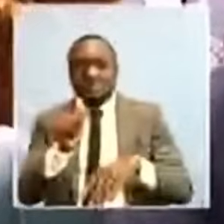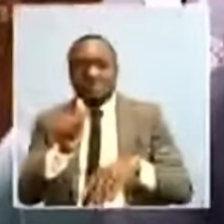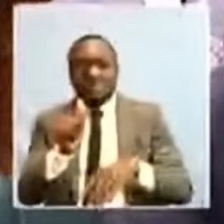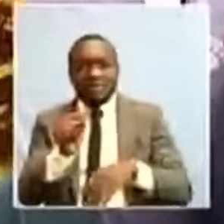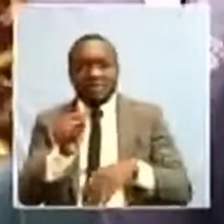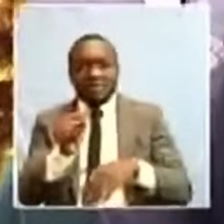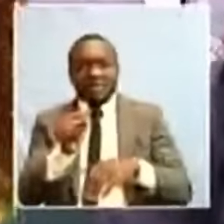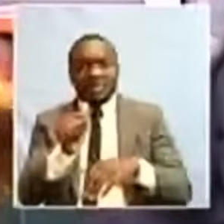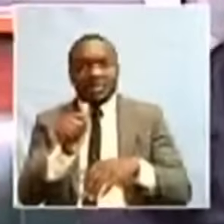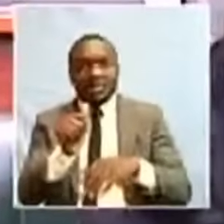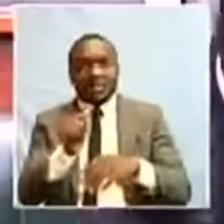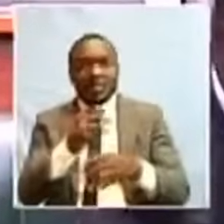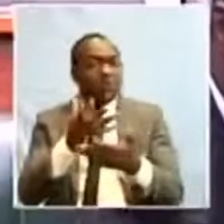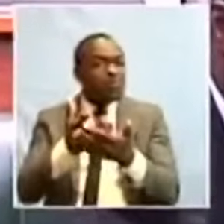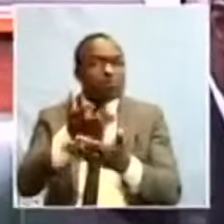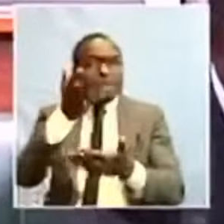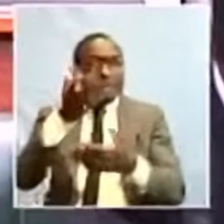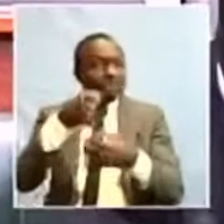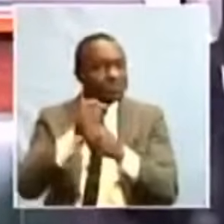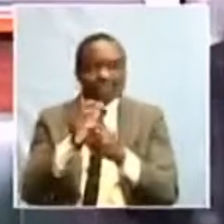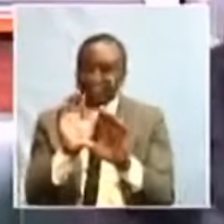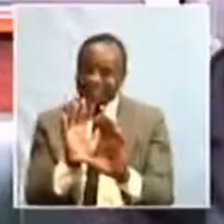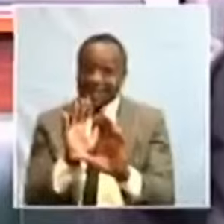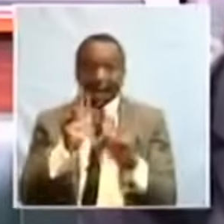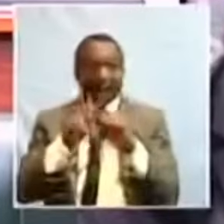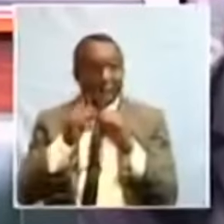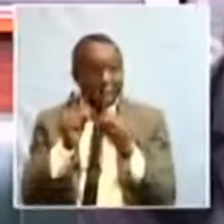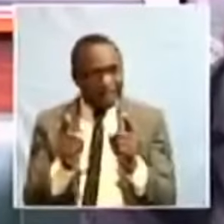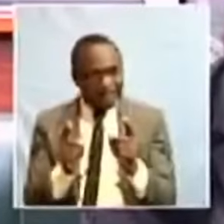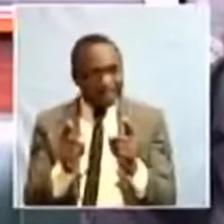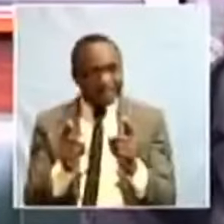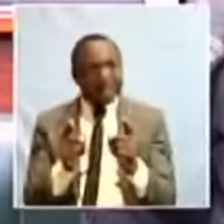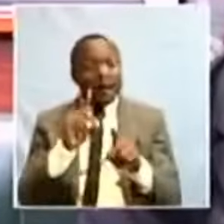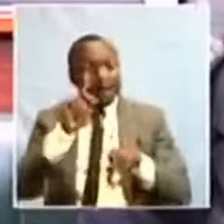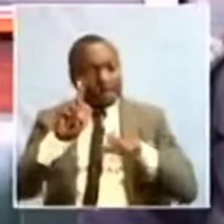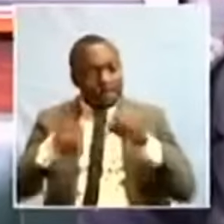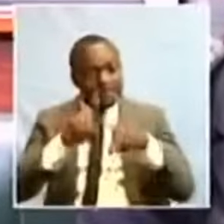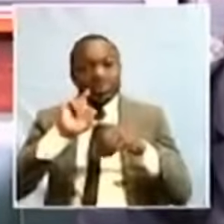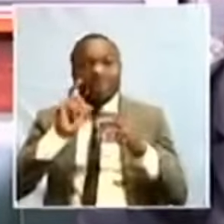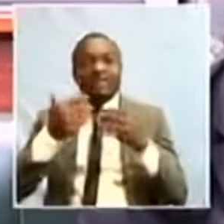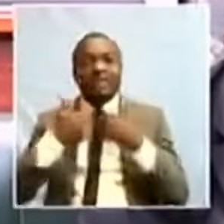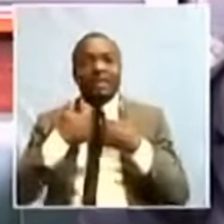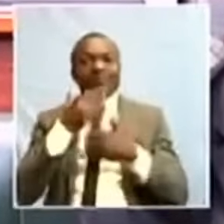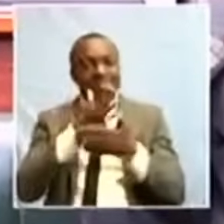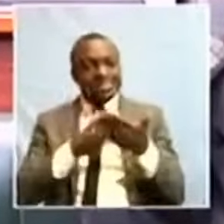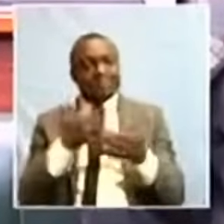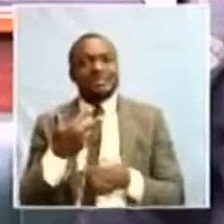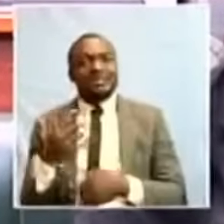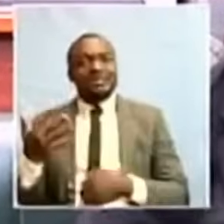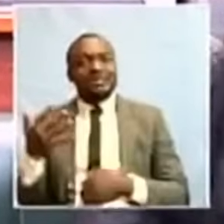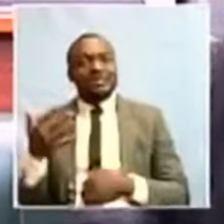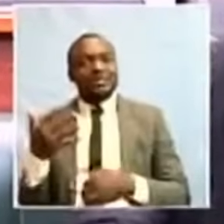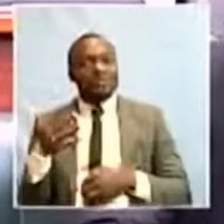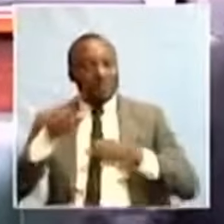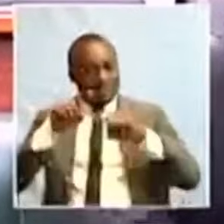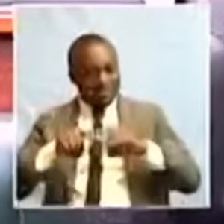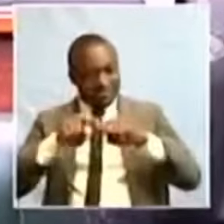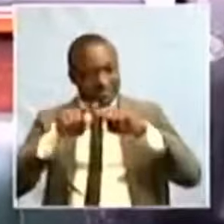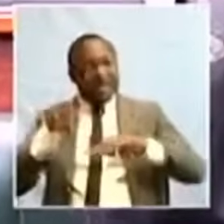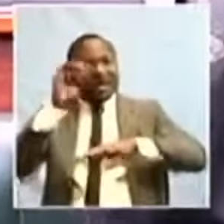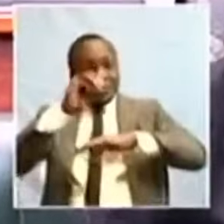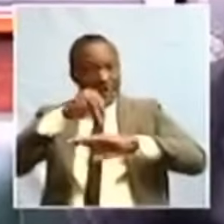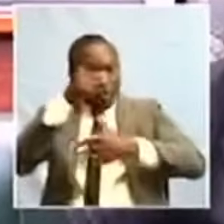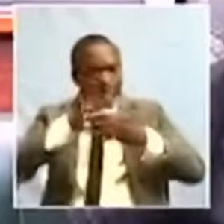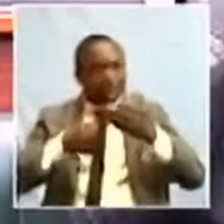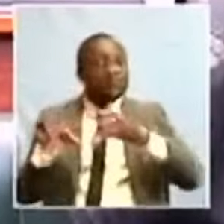wealth, accumulation. It is basically people must have something to live on. And that is